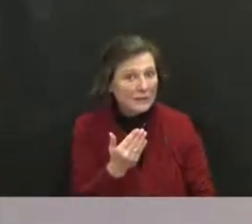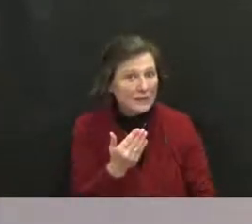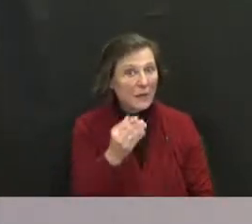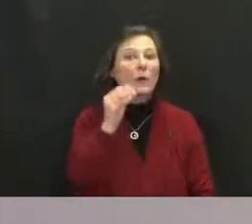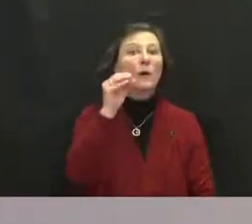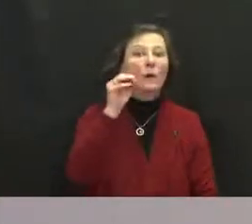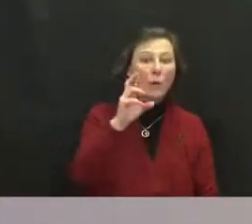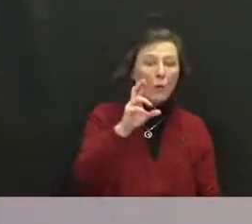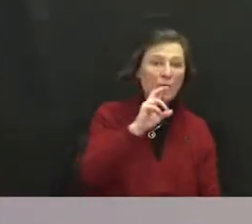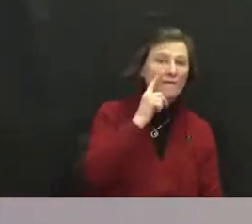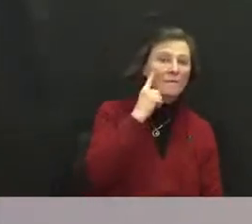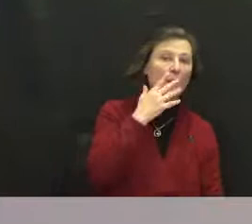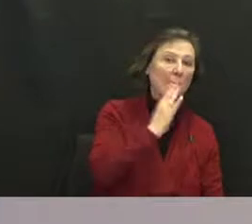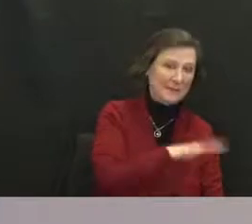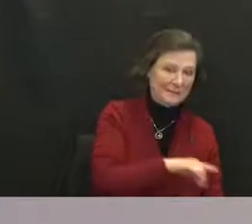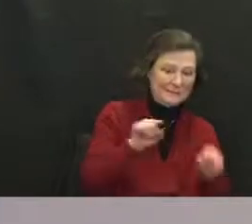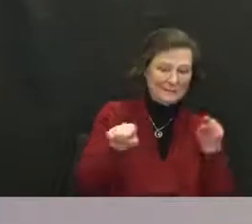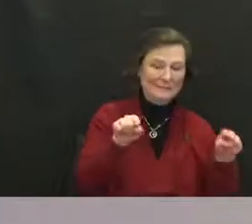ill.